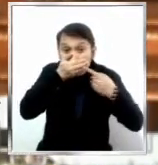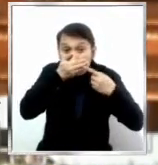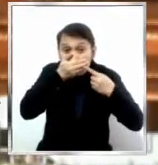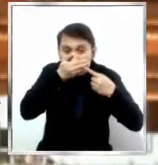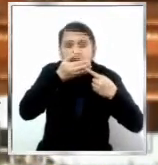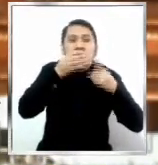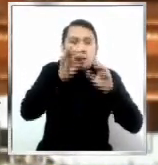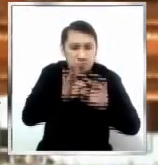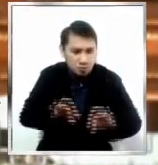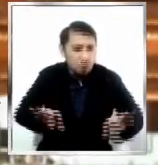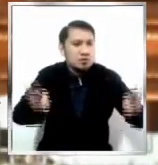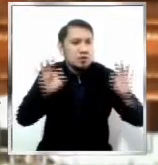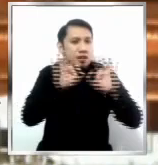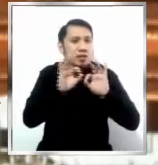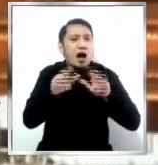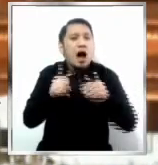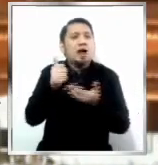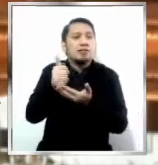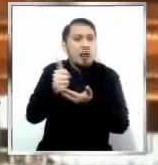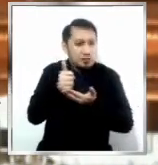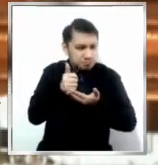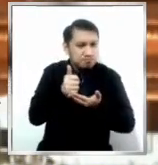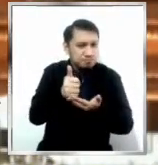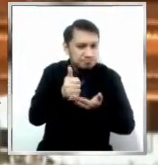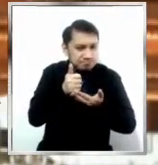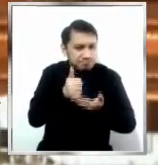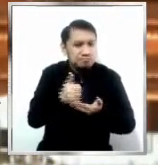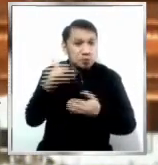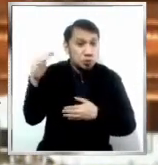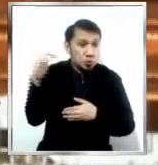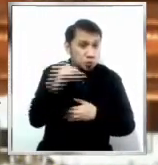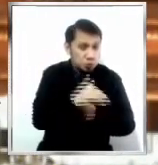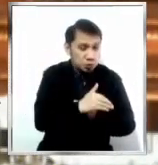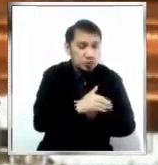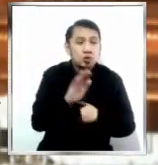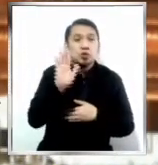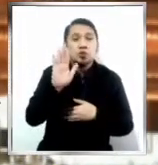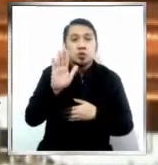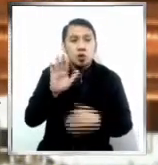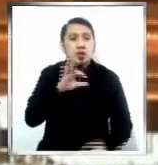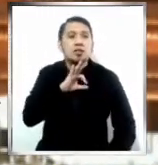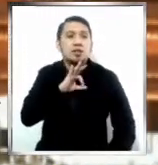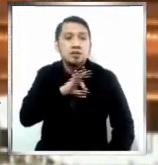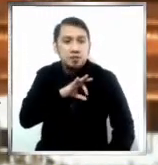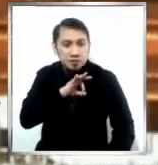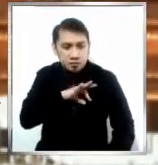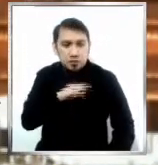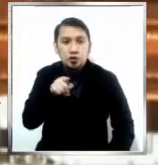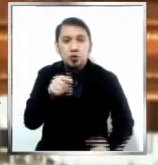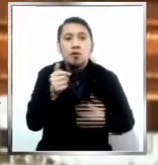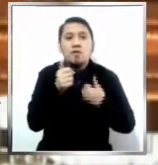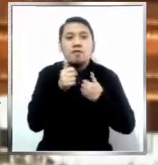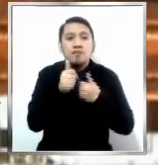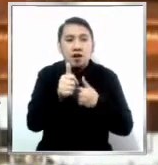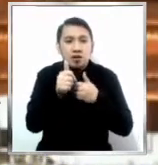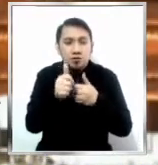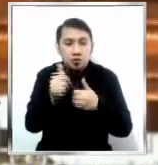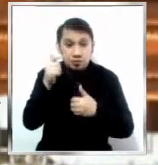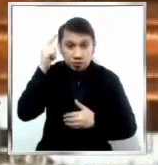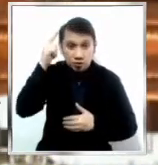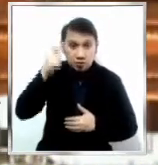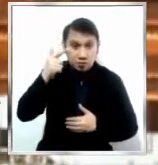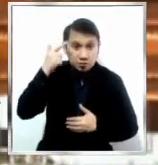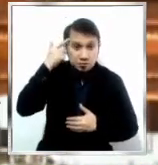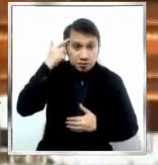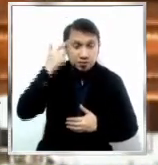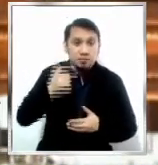nakatulong ng mabuti. At it was to your advantage that you followed government. Now, the key